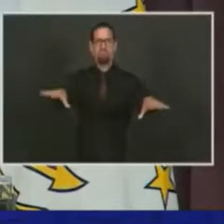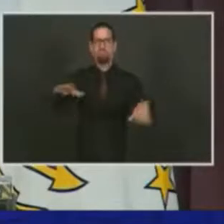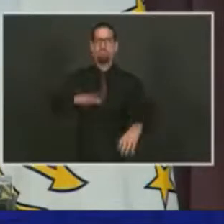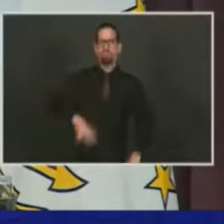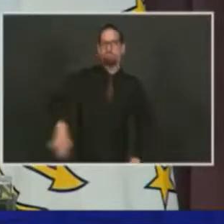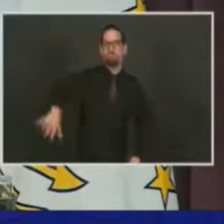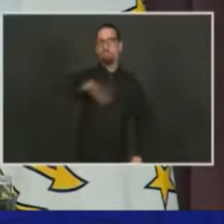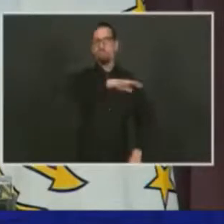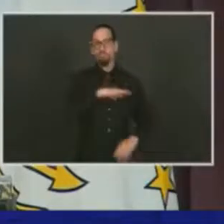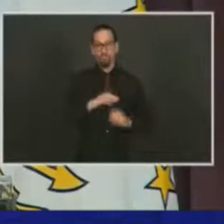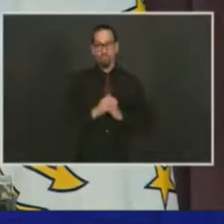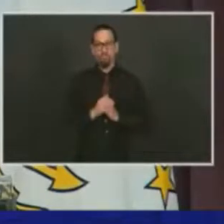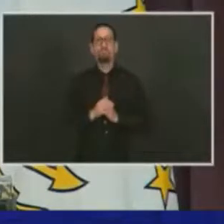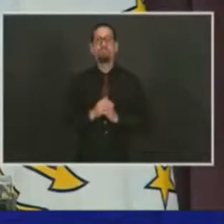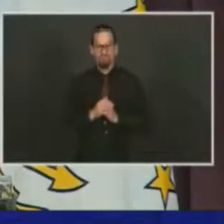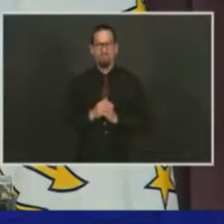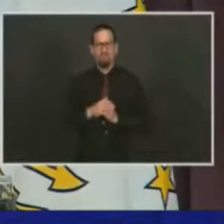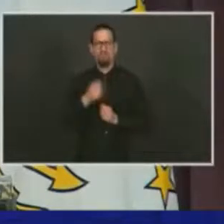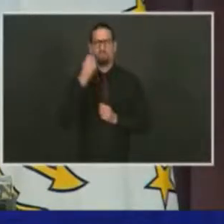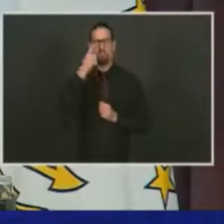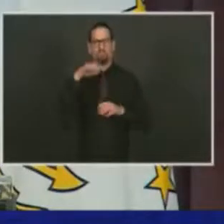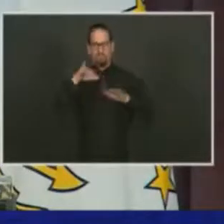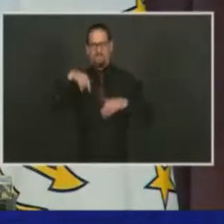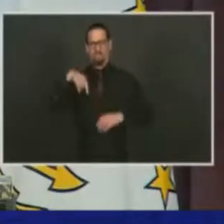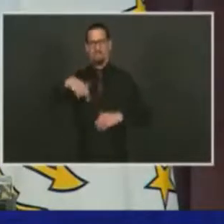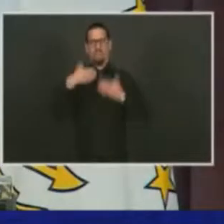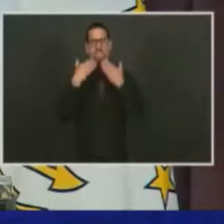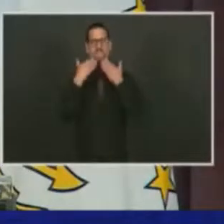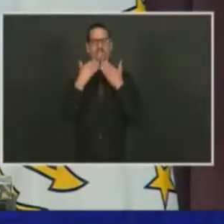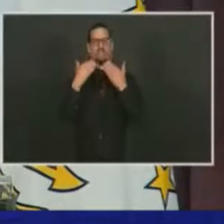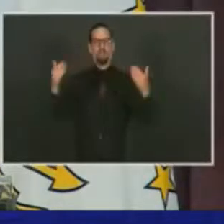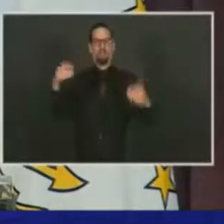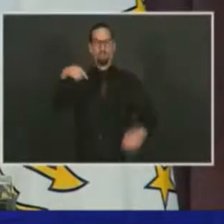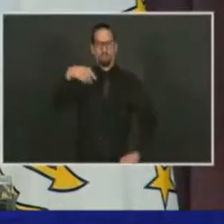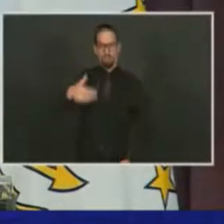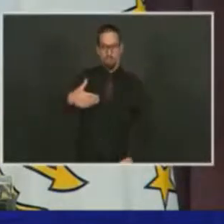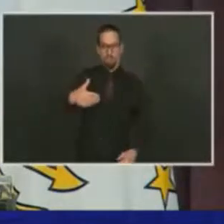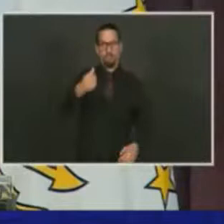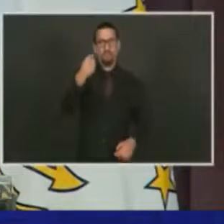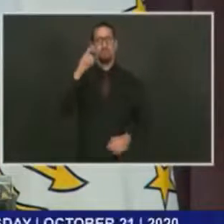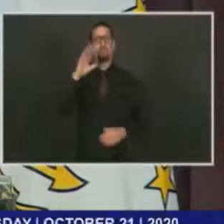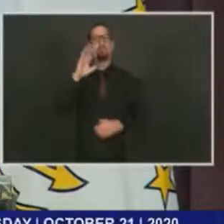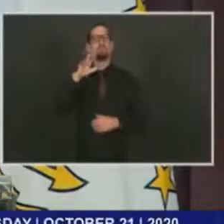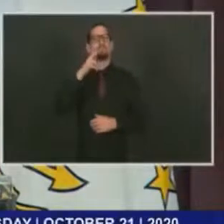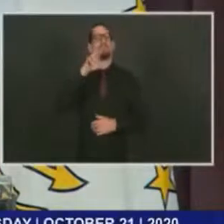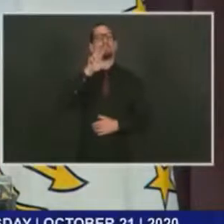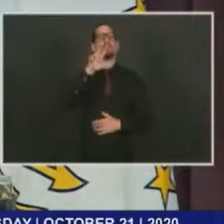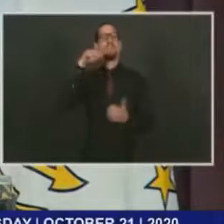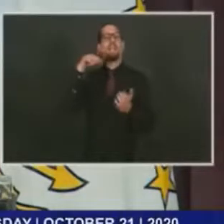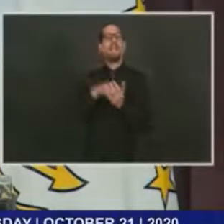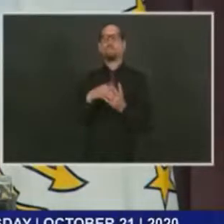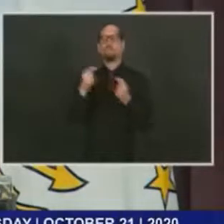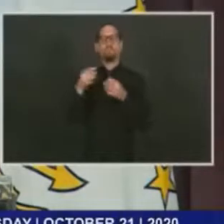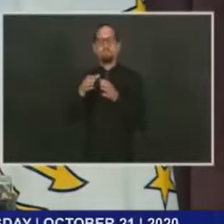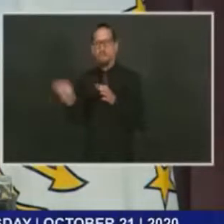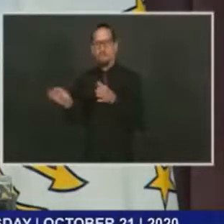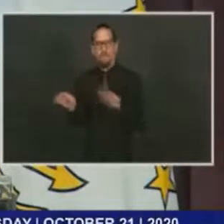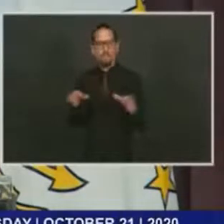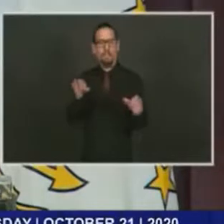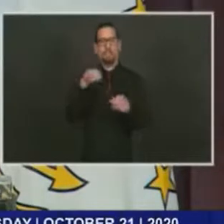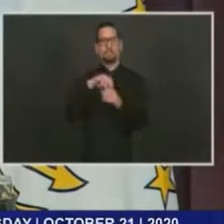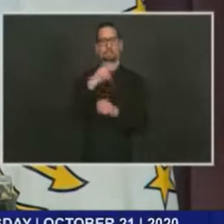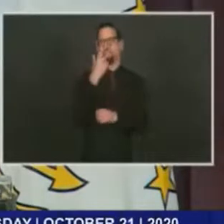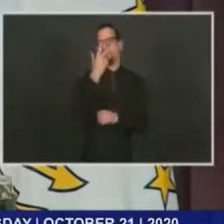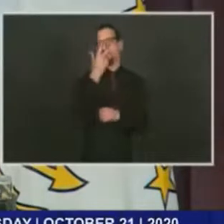be deploying the Binax Now tests, 300,000 of them, in 3 areas. In our K through 12